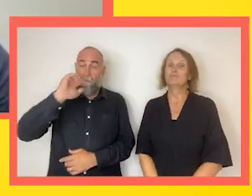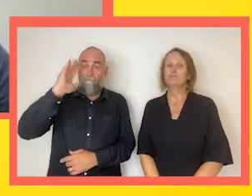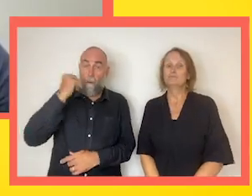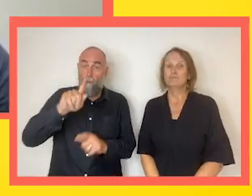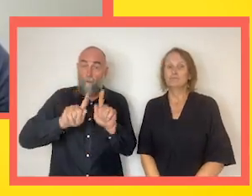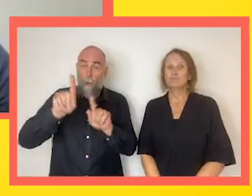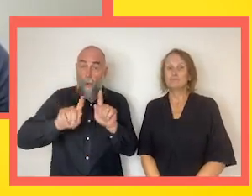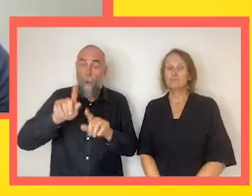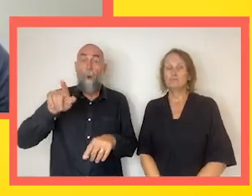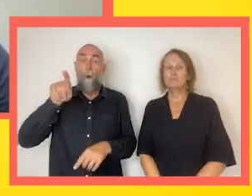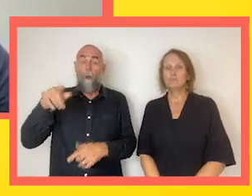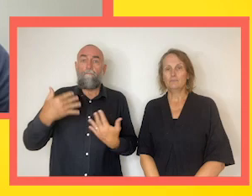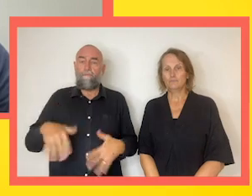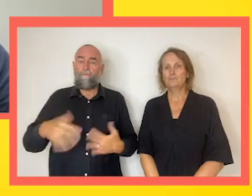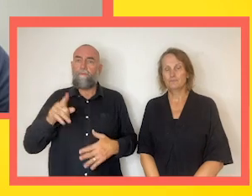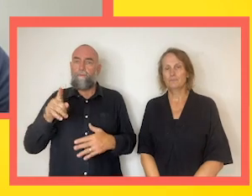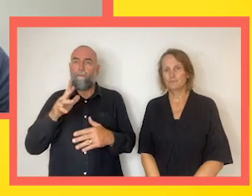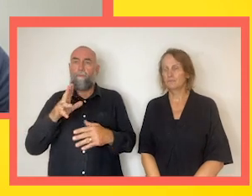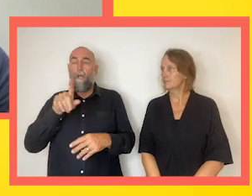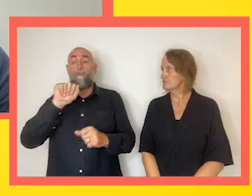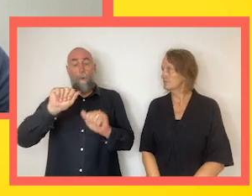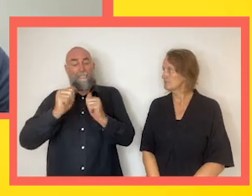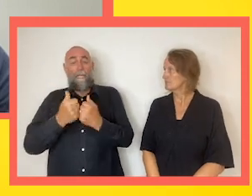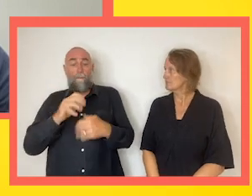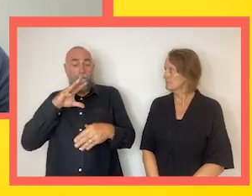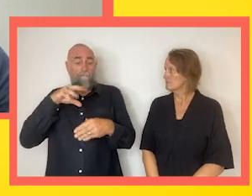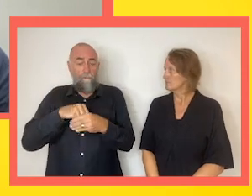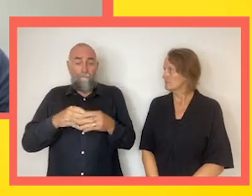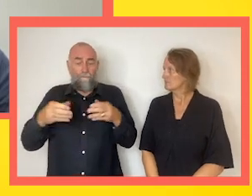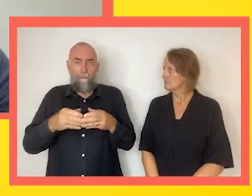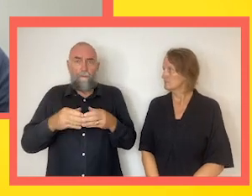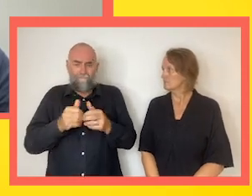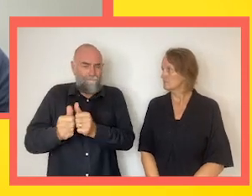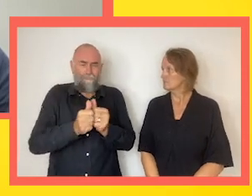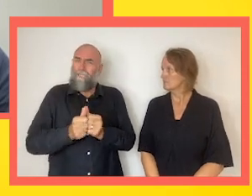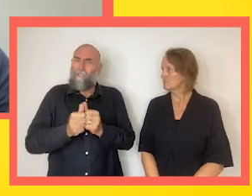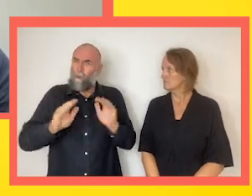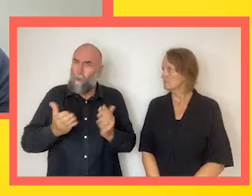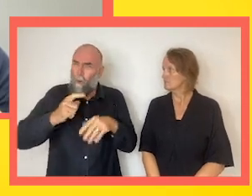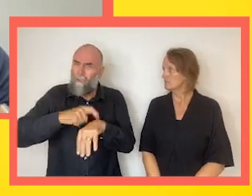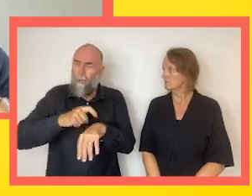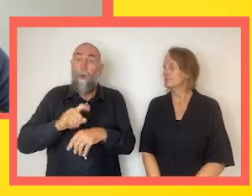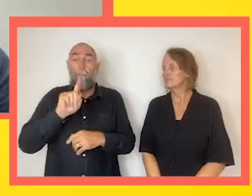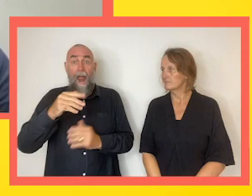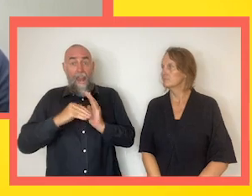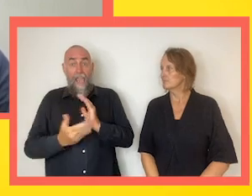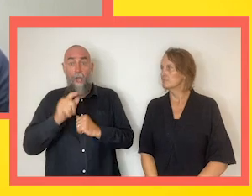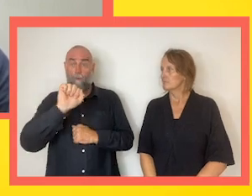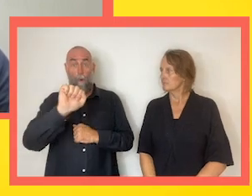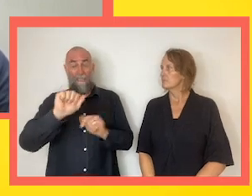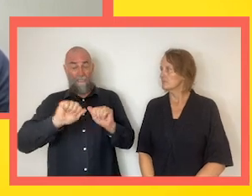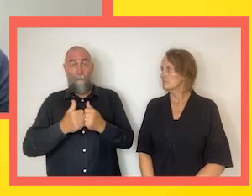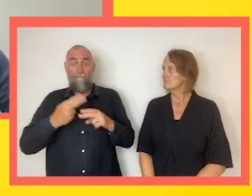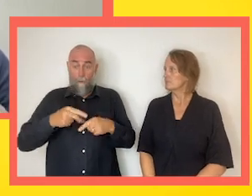Like you were the team that had the least amount of time to gel together. When now you're going into these games where you would hopefully be